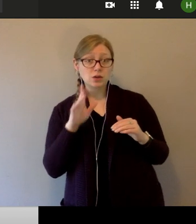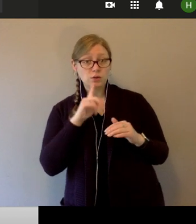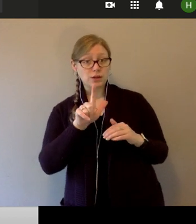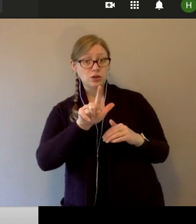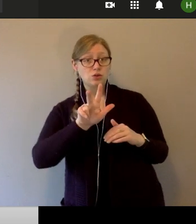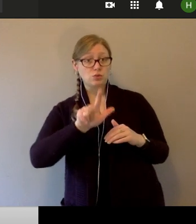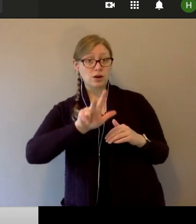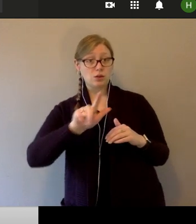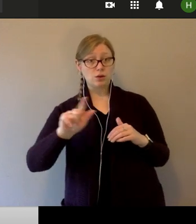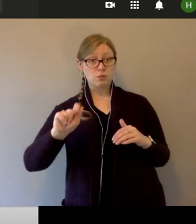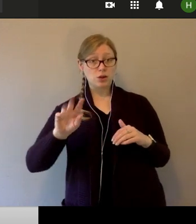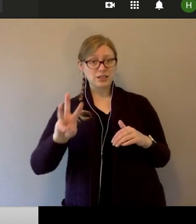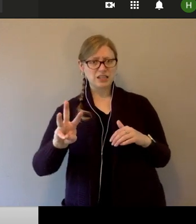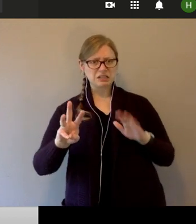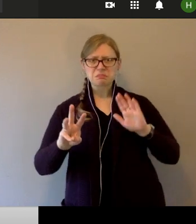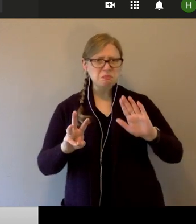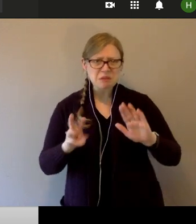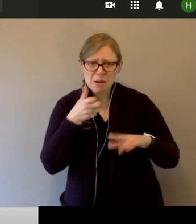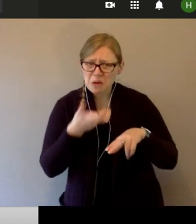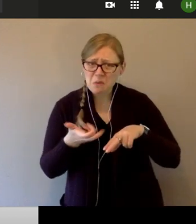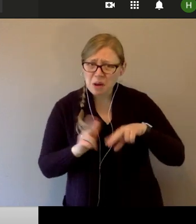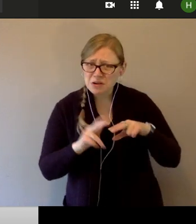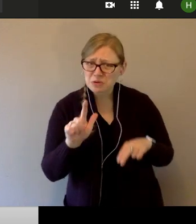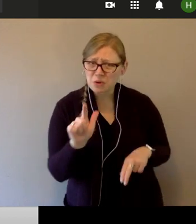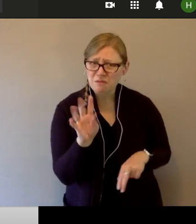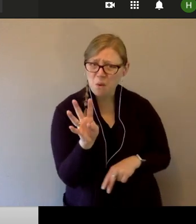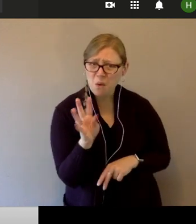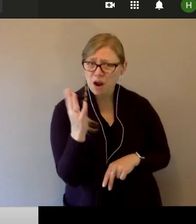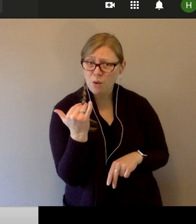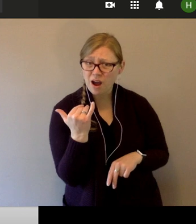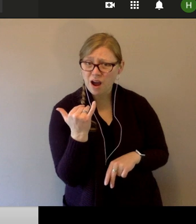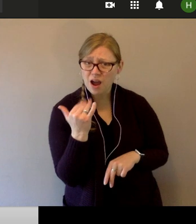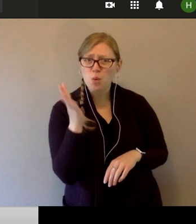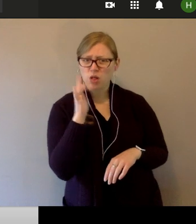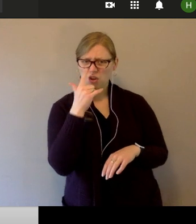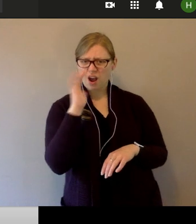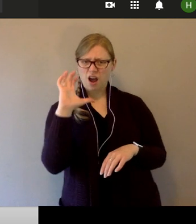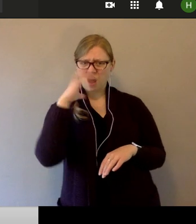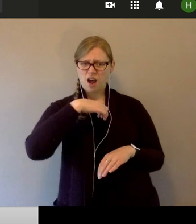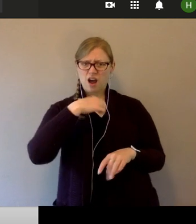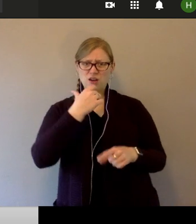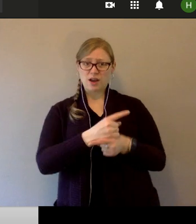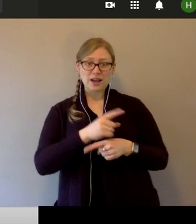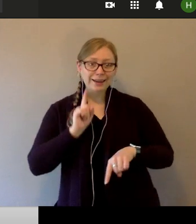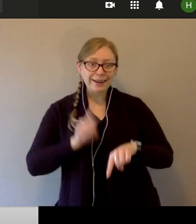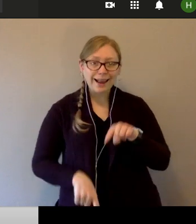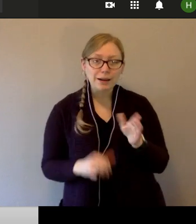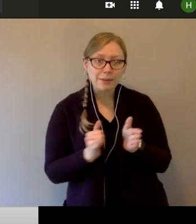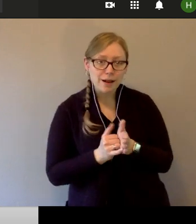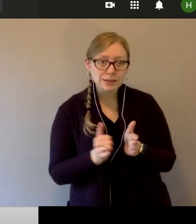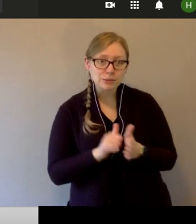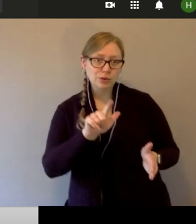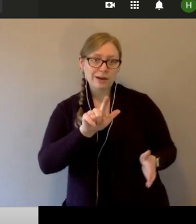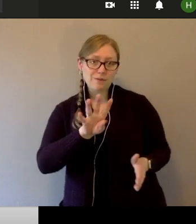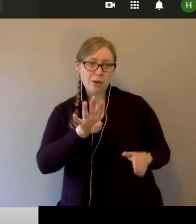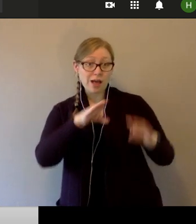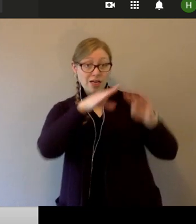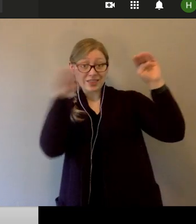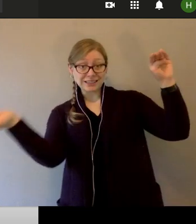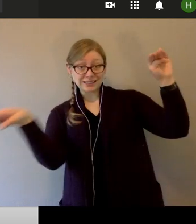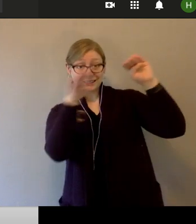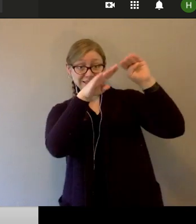23.6. I'm not going to round it to 24 because that would look strange, right? It's not really 24. This is 24